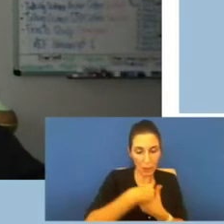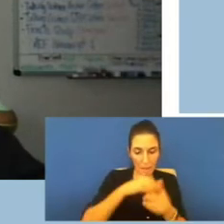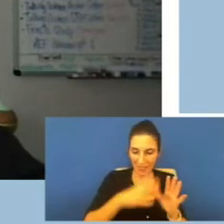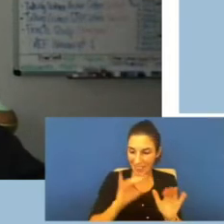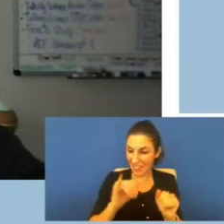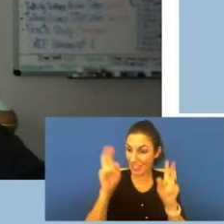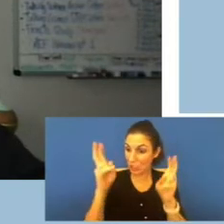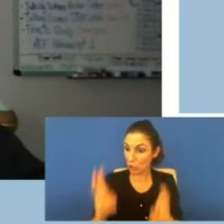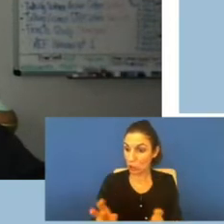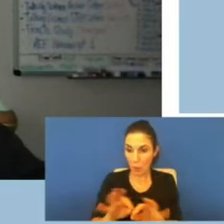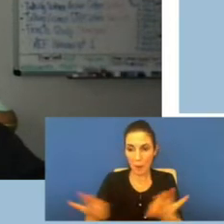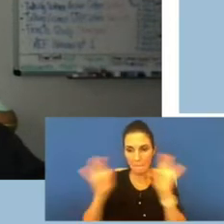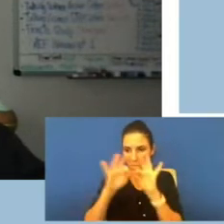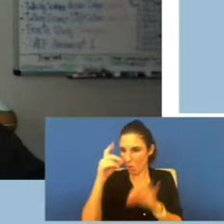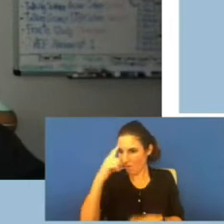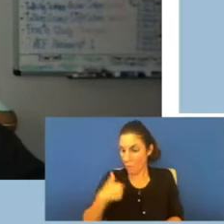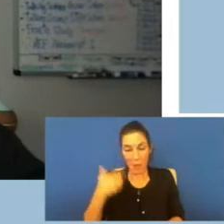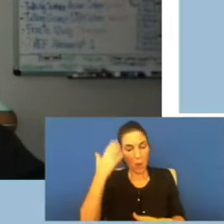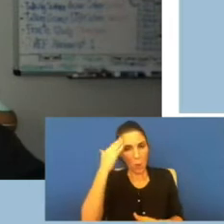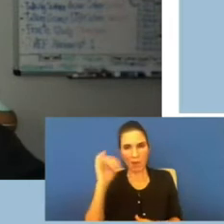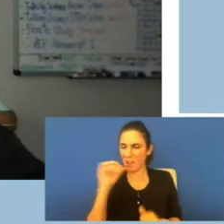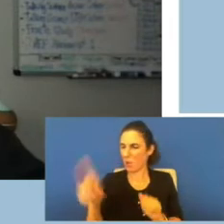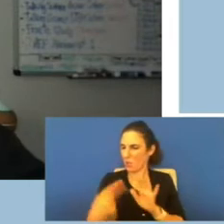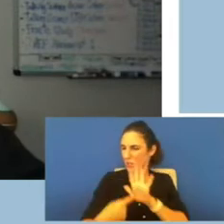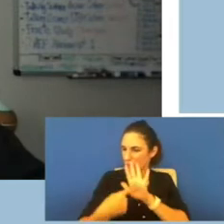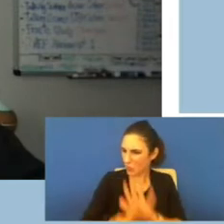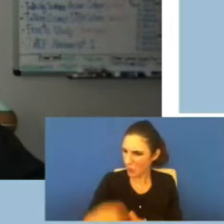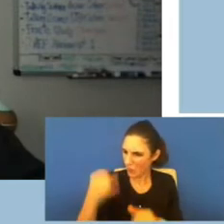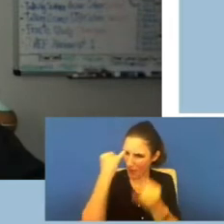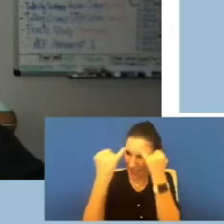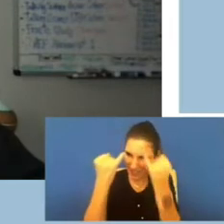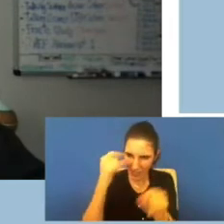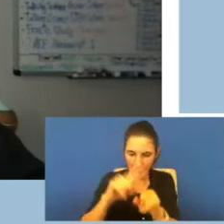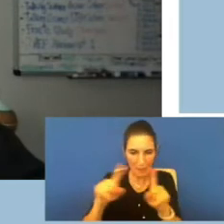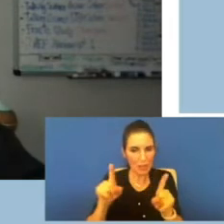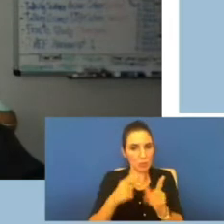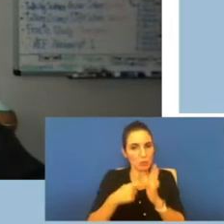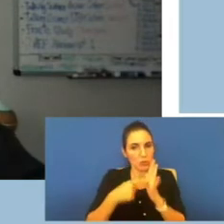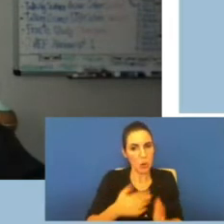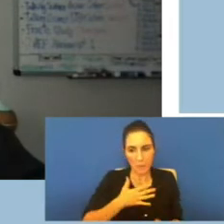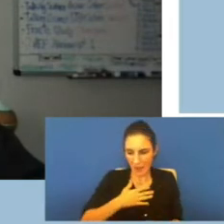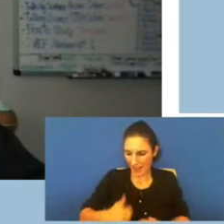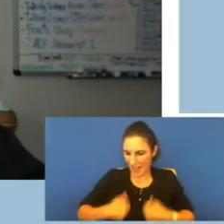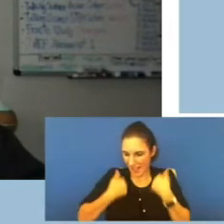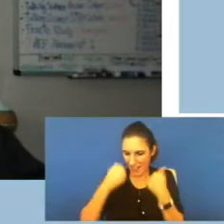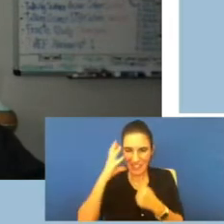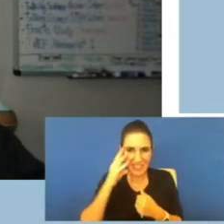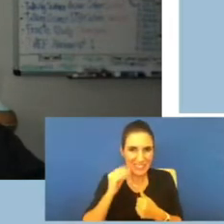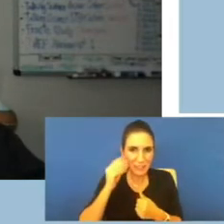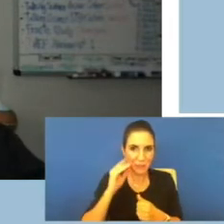they don't just represent ideas, they represent my own lived experiences, especially the idea of